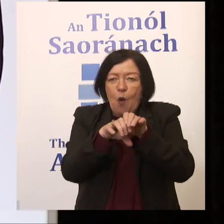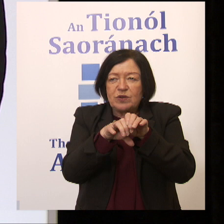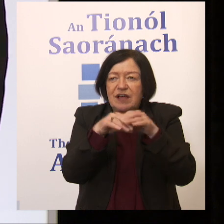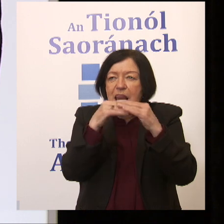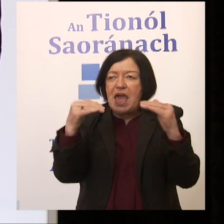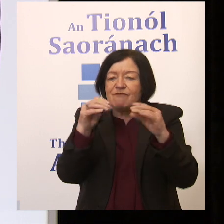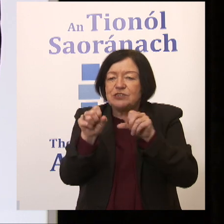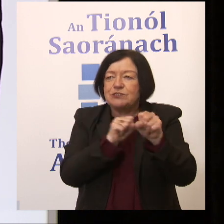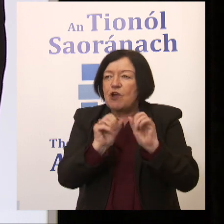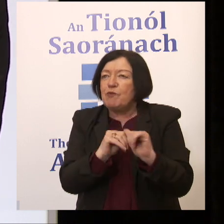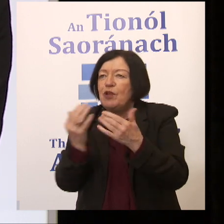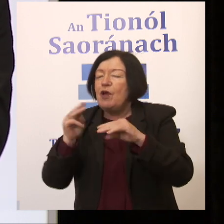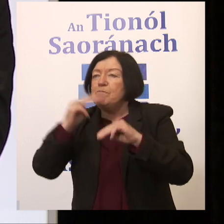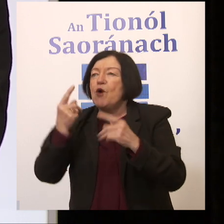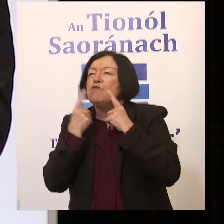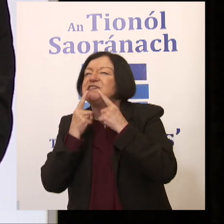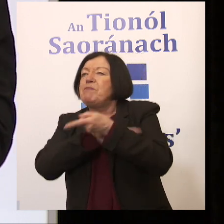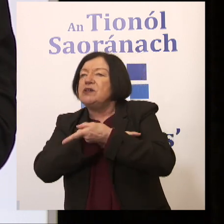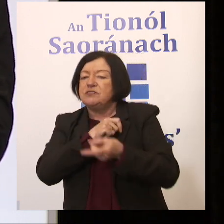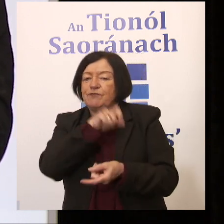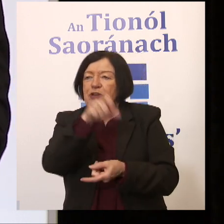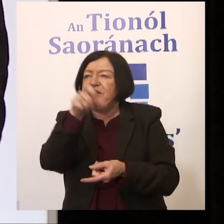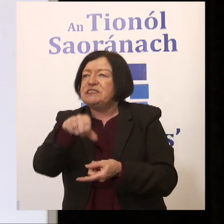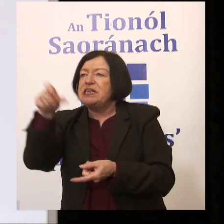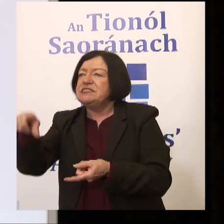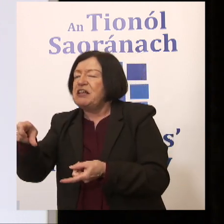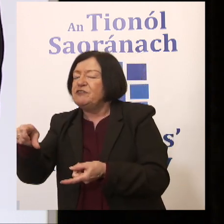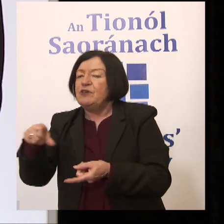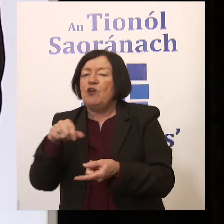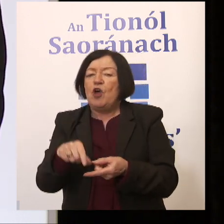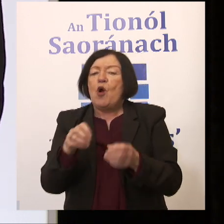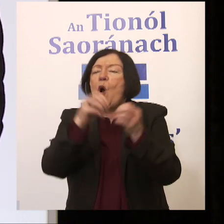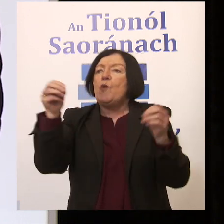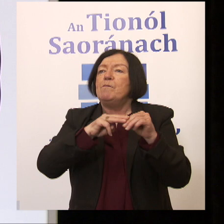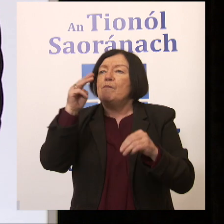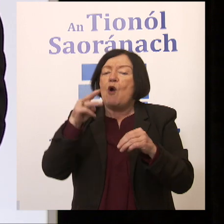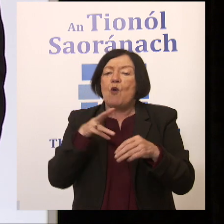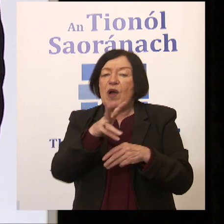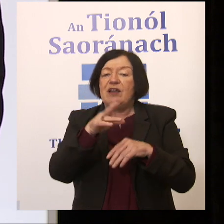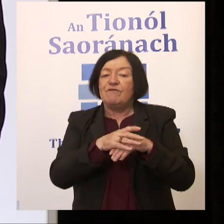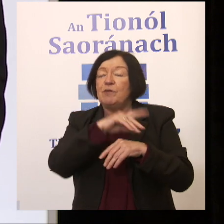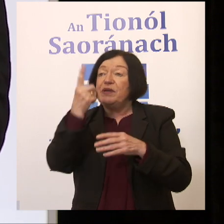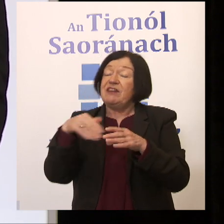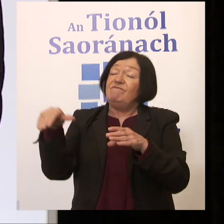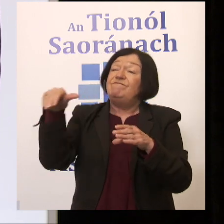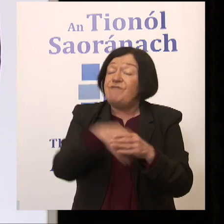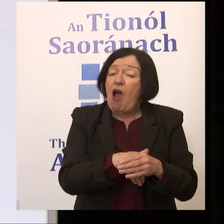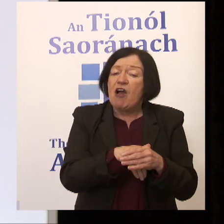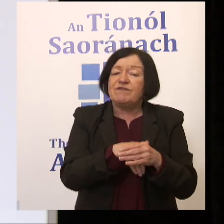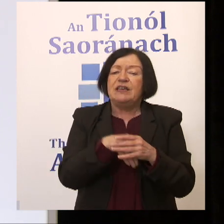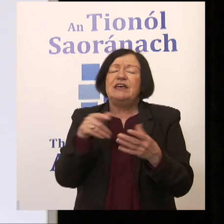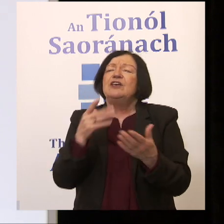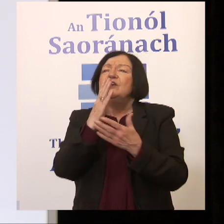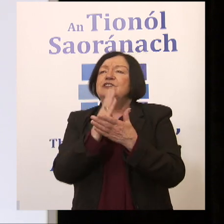service provision, being more responsive to the citizen, does it open up more avenues for participation? And there would be